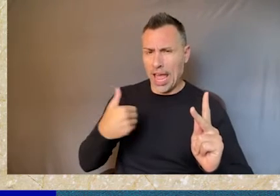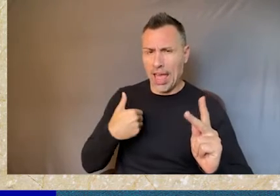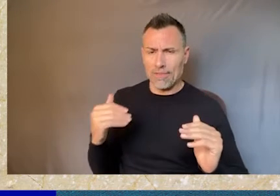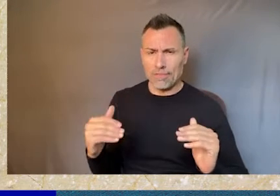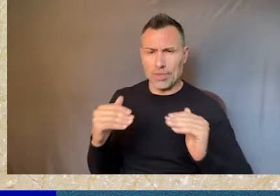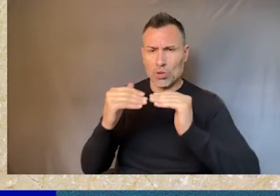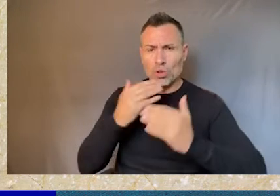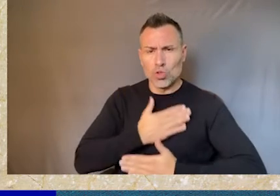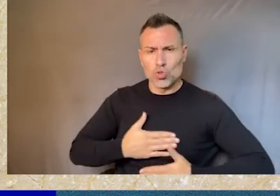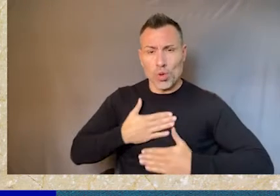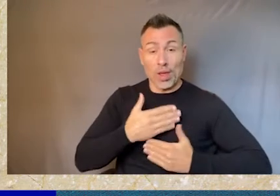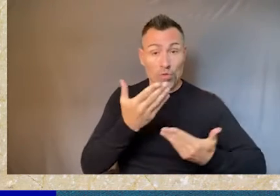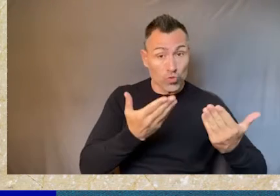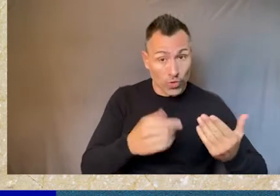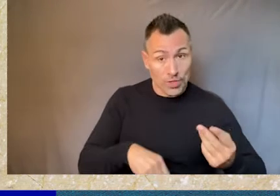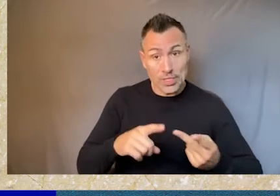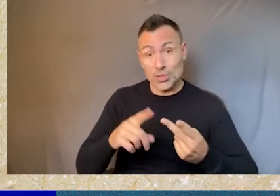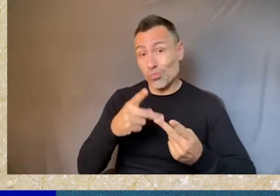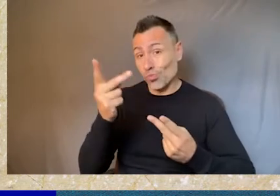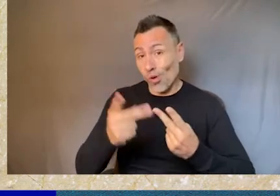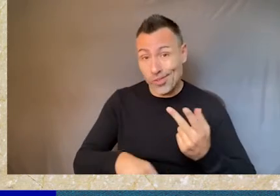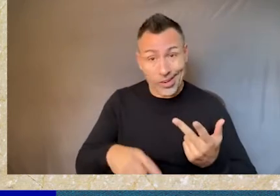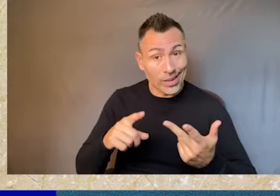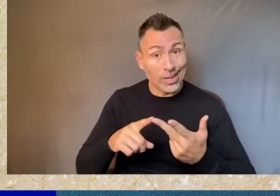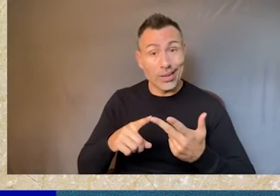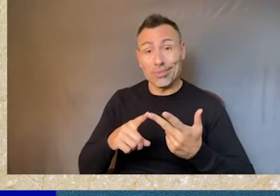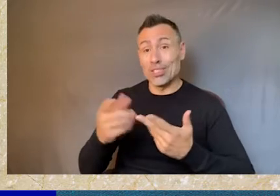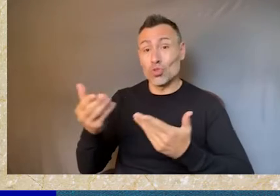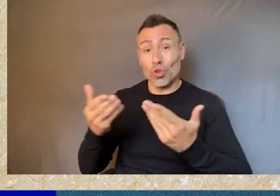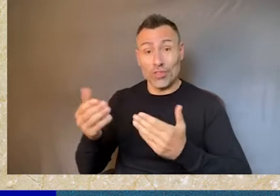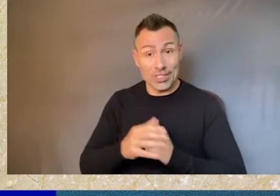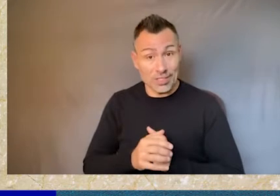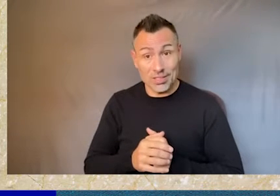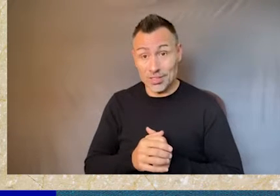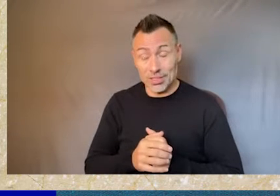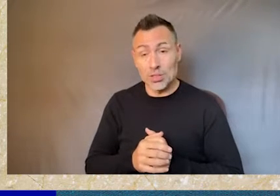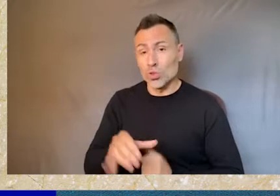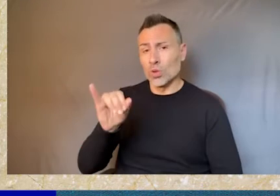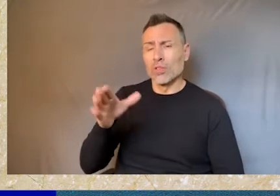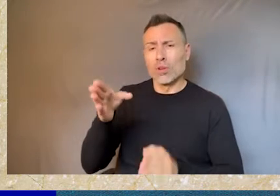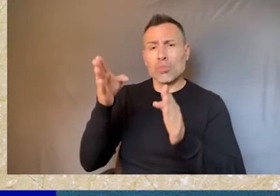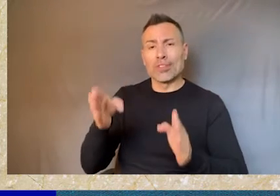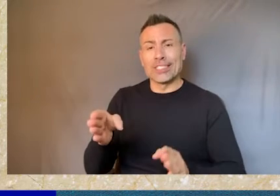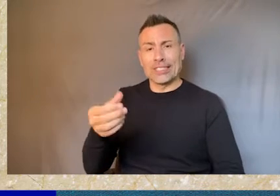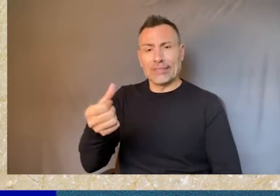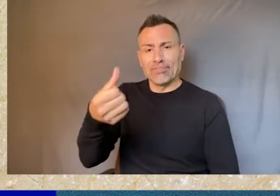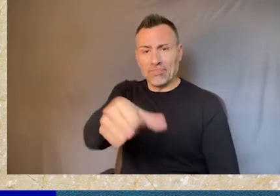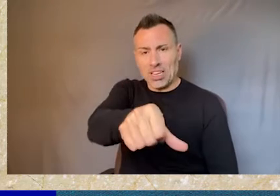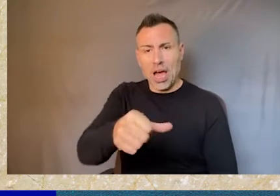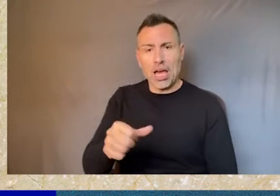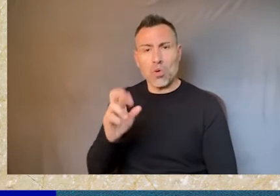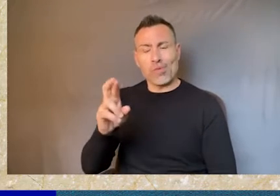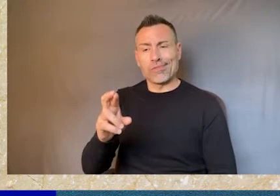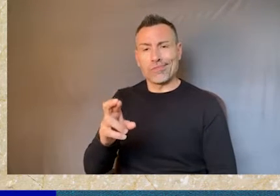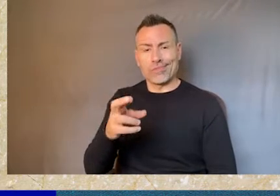programs and services available to the public. So when a person is denied, treated differently, or